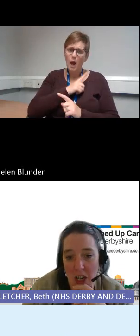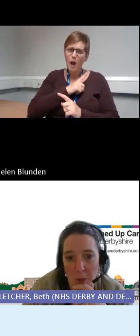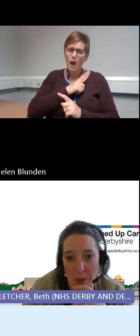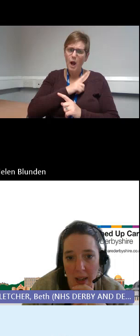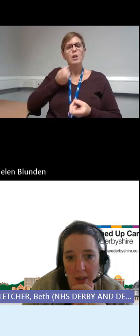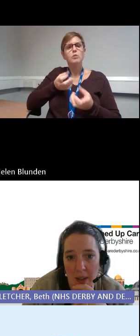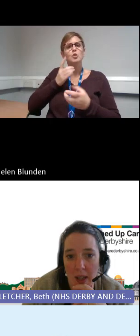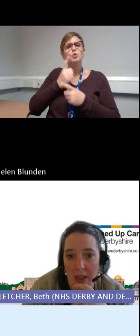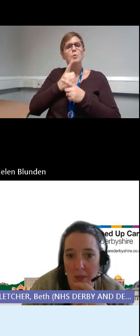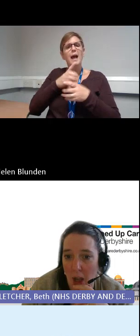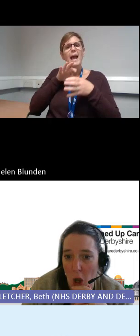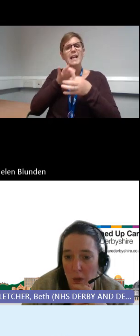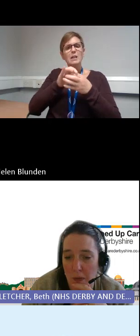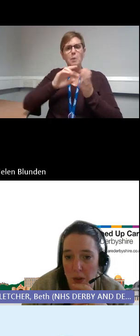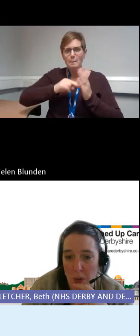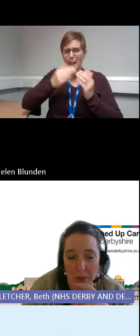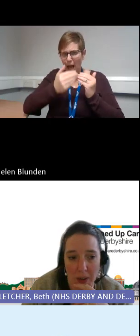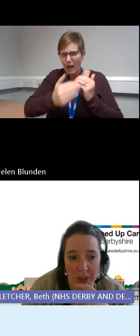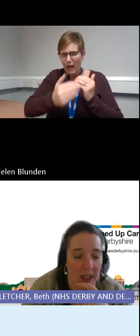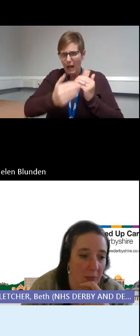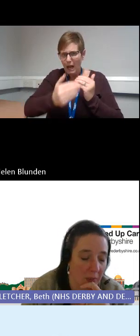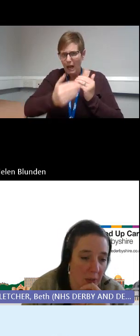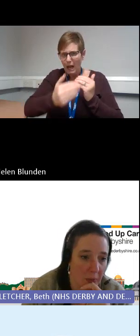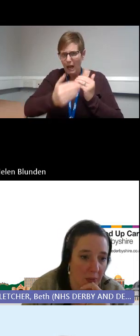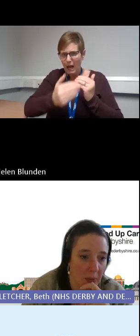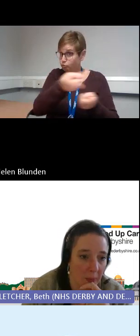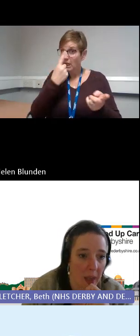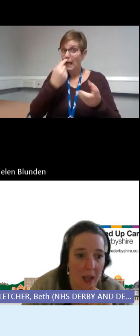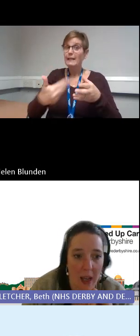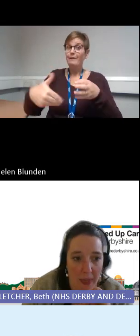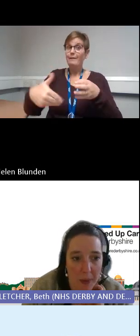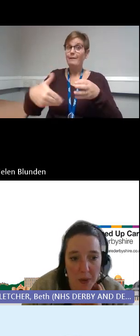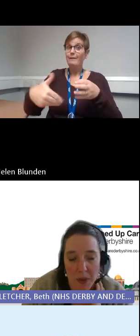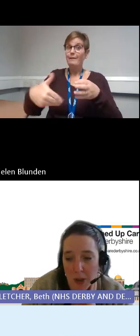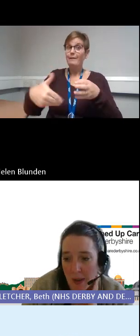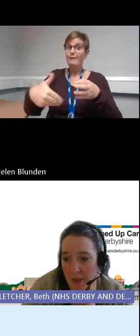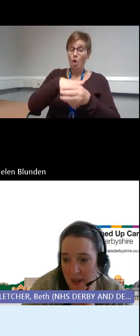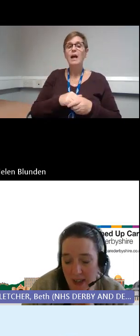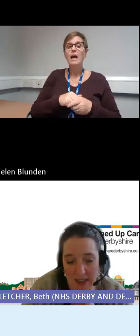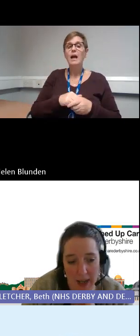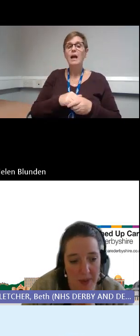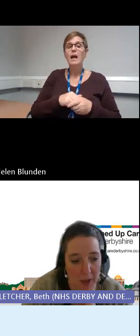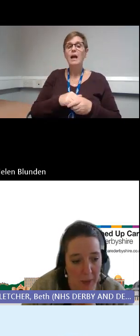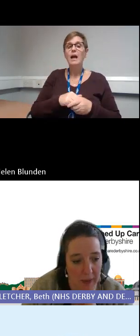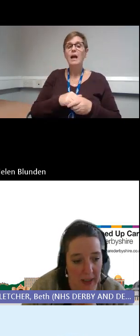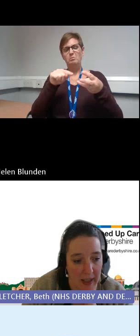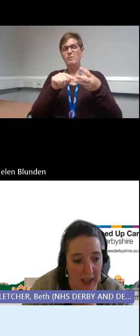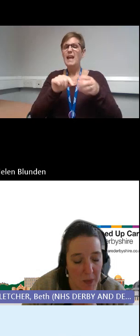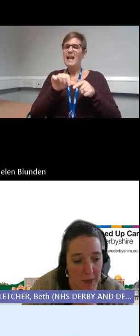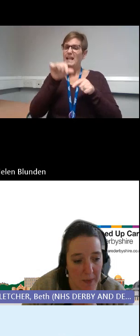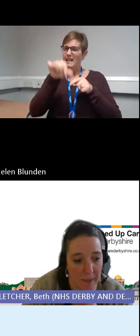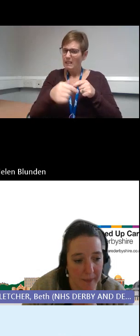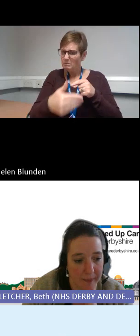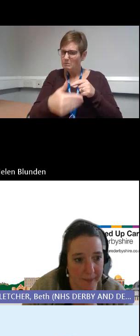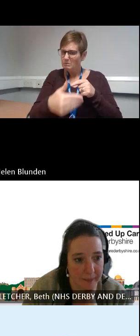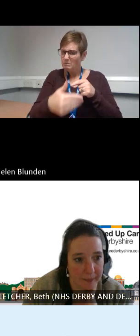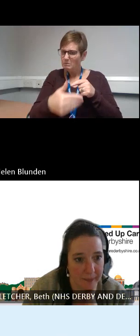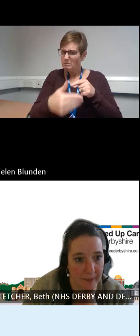the engagement plan, giving that overview of how to get involved. And then we will talk about the next steps following the